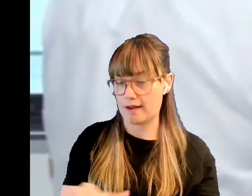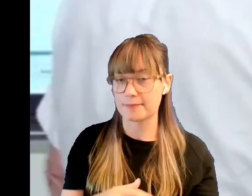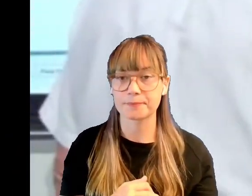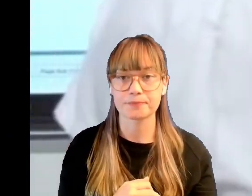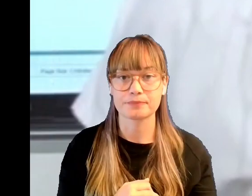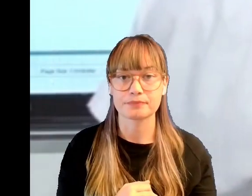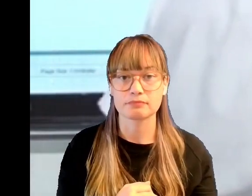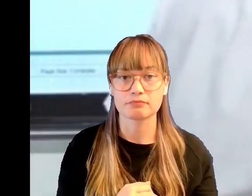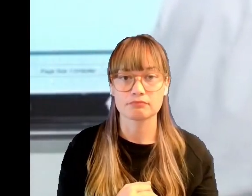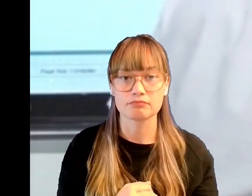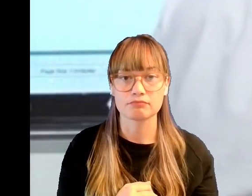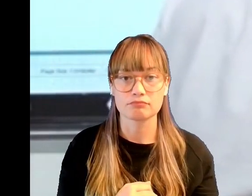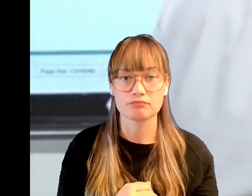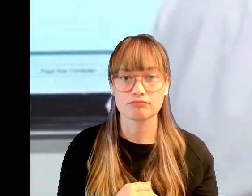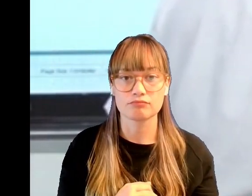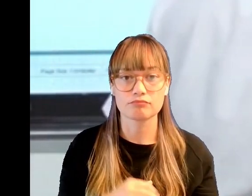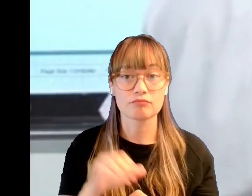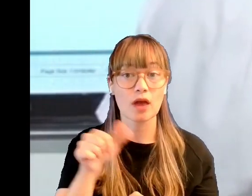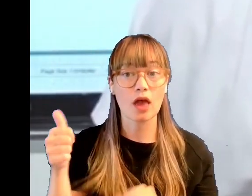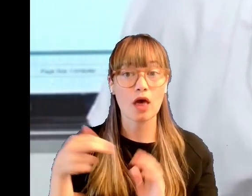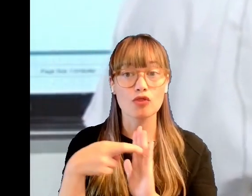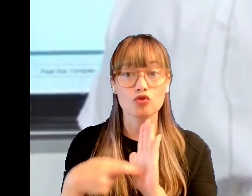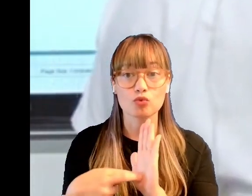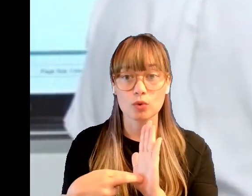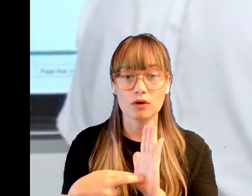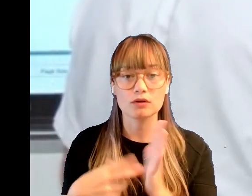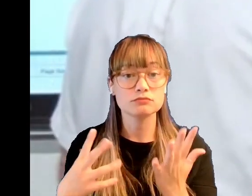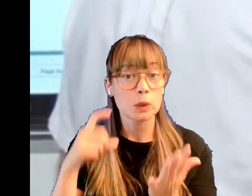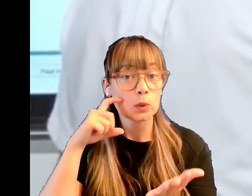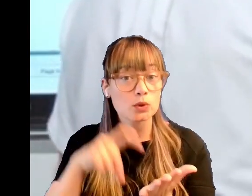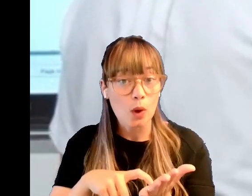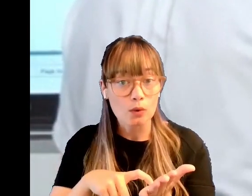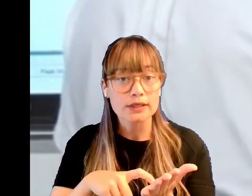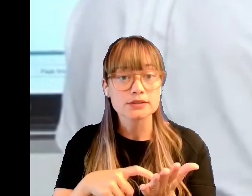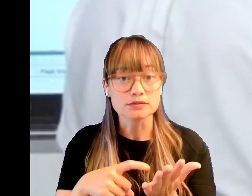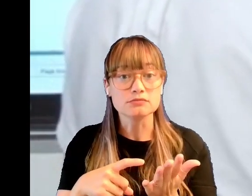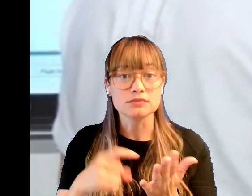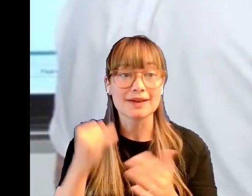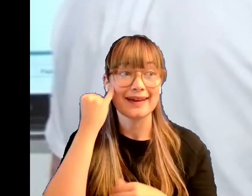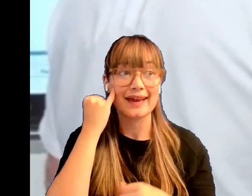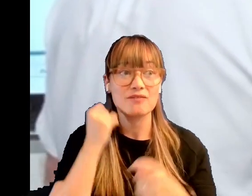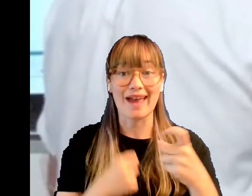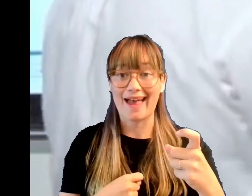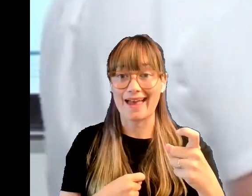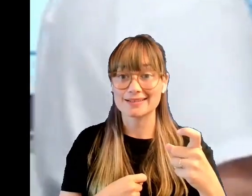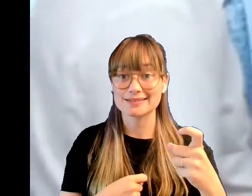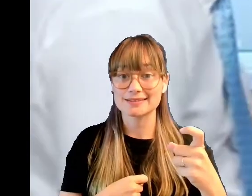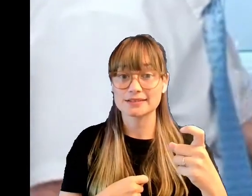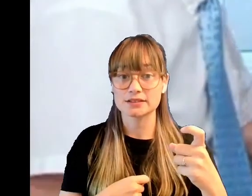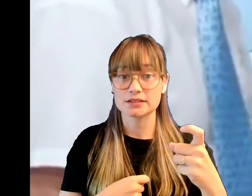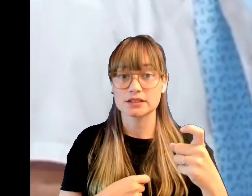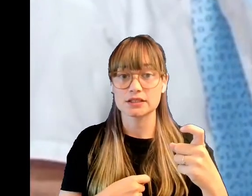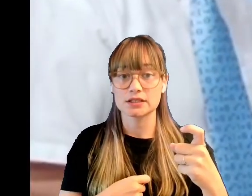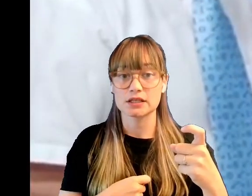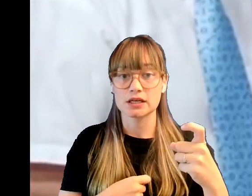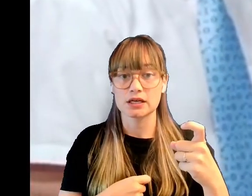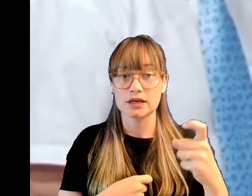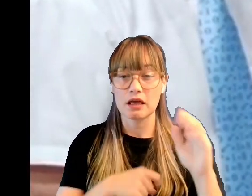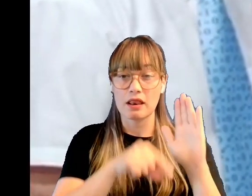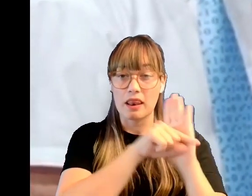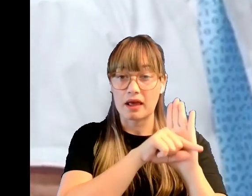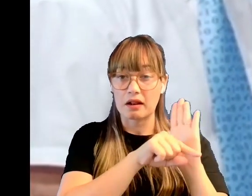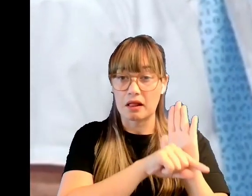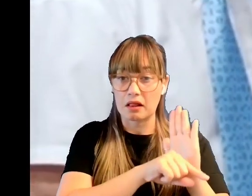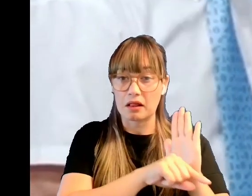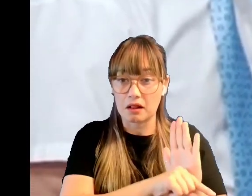Another important characteristic is, notice that if you just let x be more and more negative, you would get a smaller